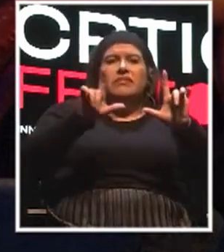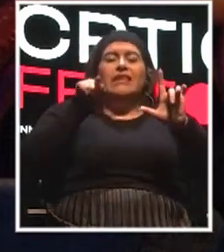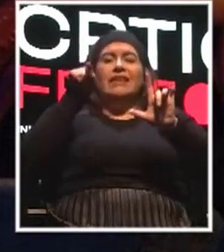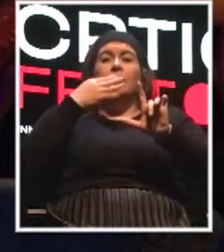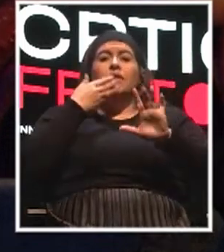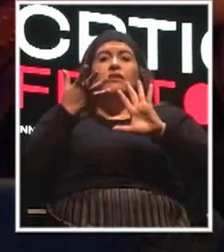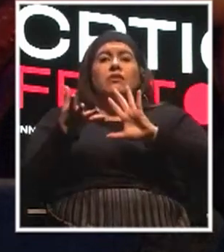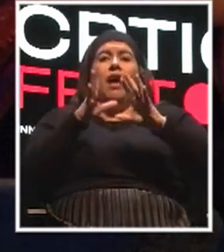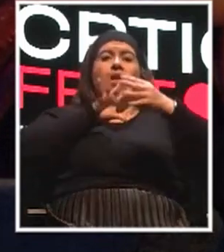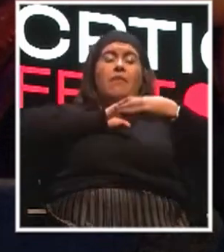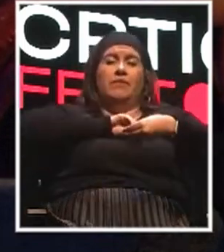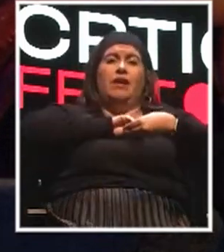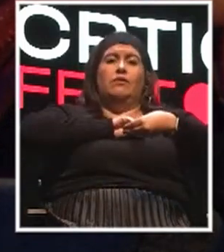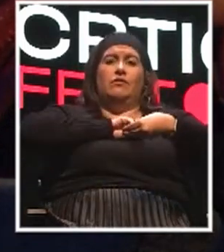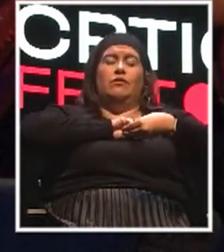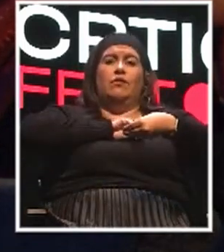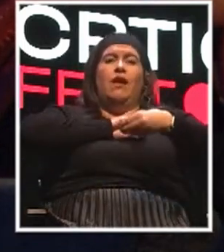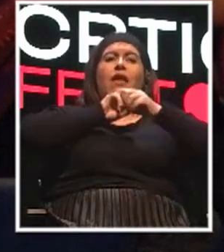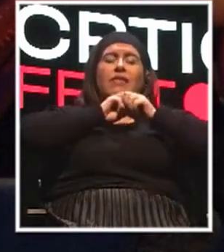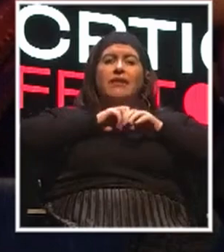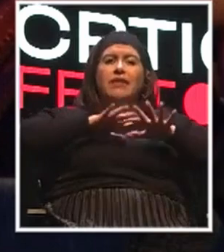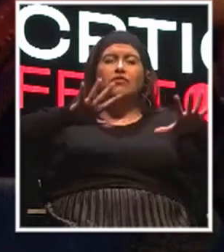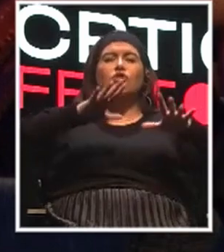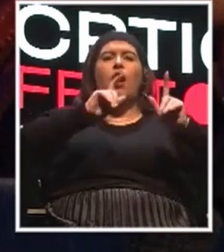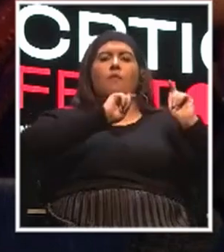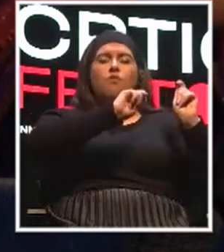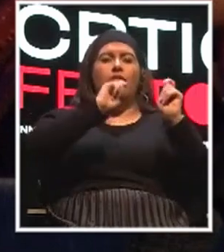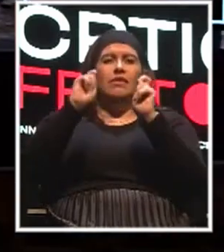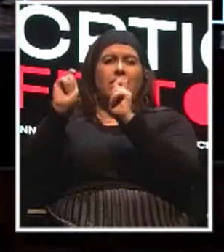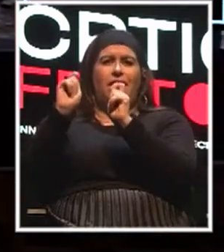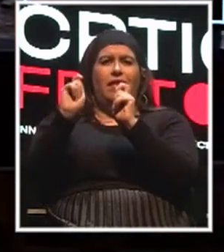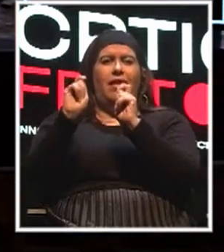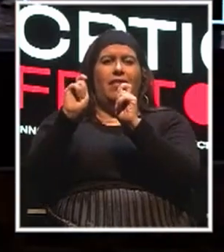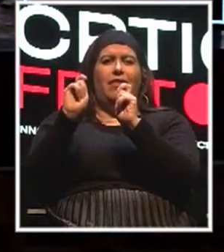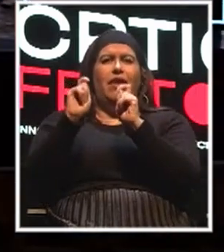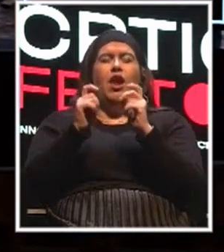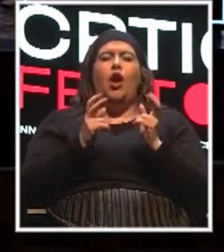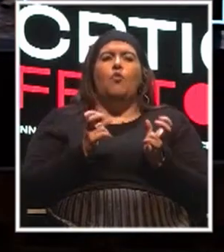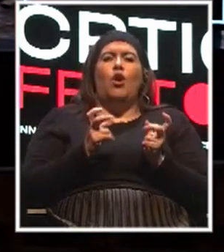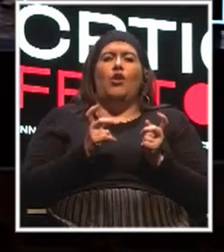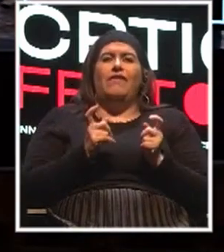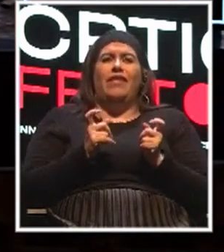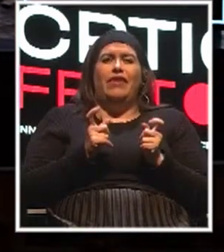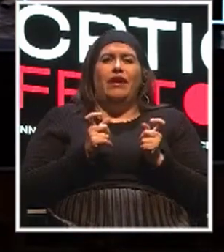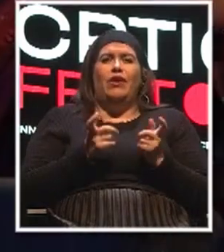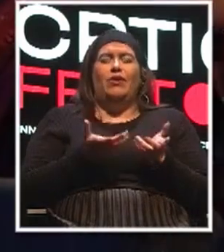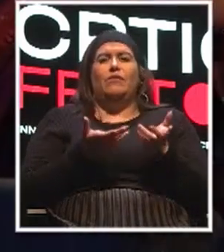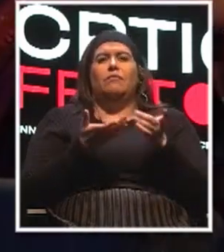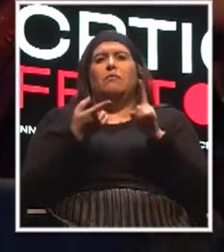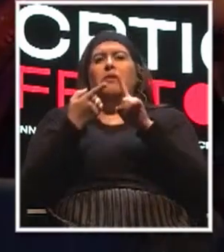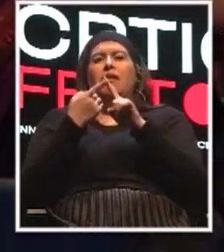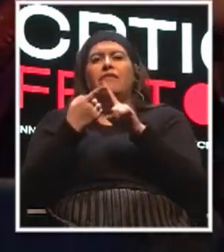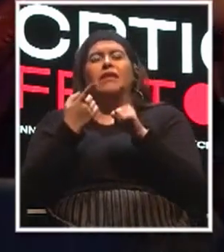to distribution and advertising in video games. We have the case of John Wick, Deadpool, who not only